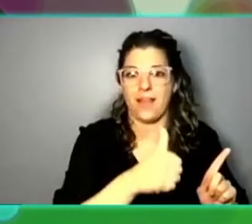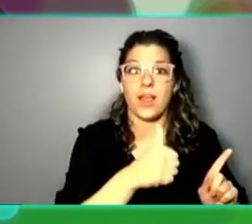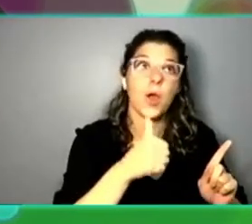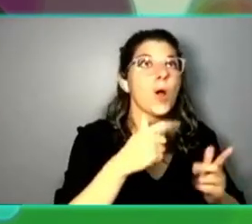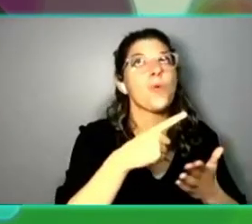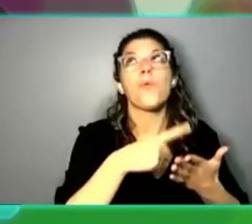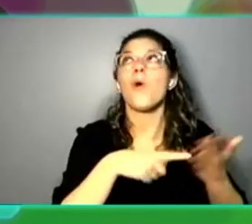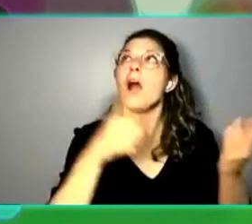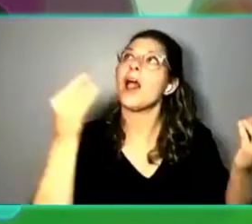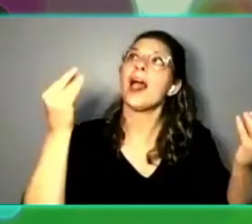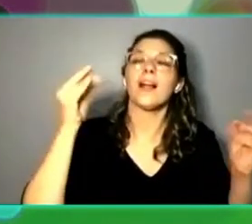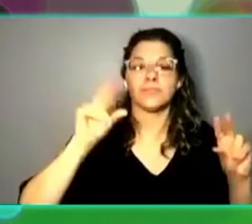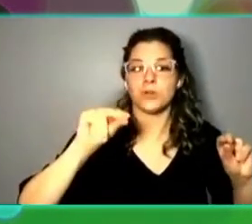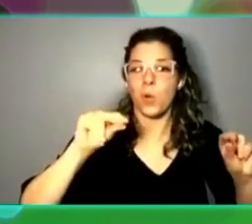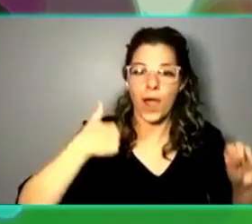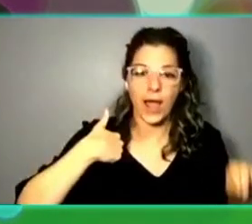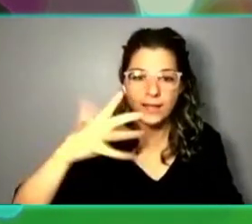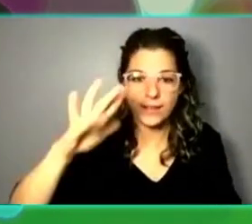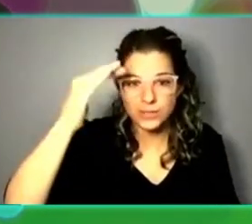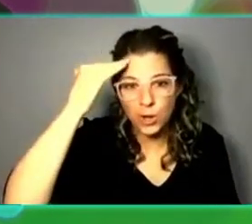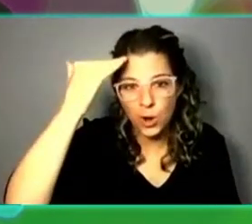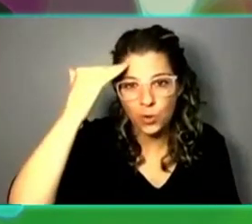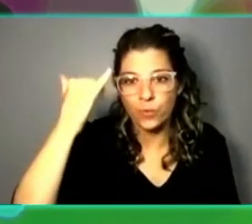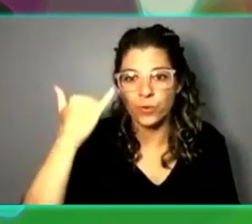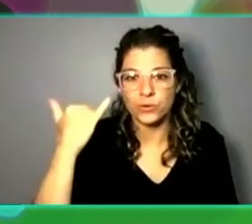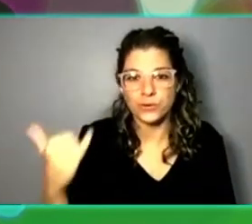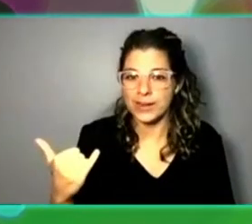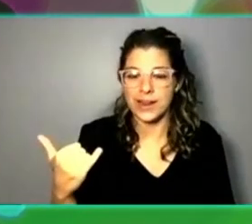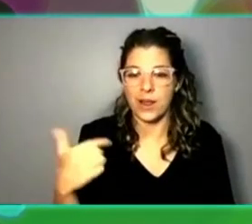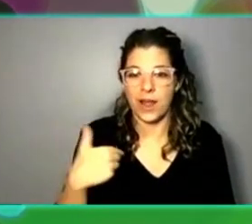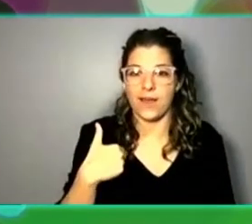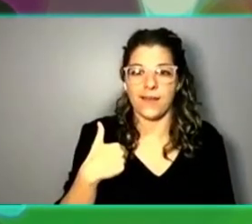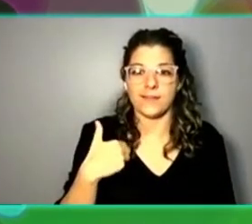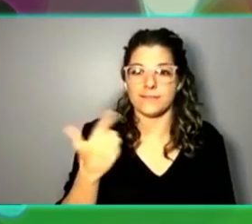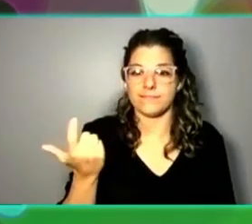they? Like, at this point, I like